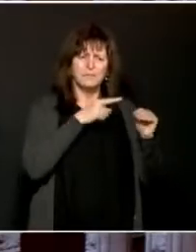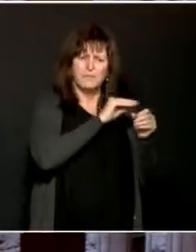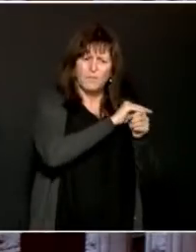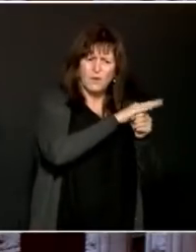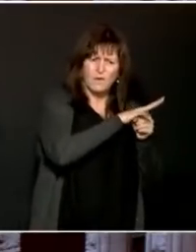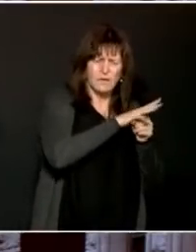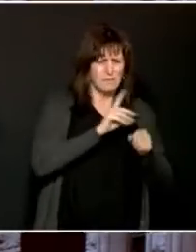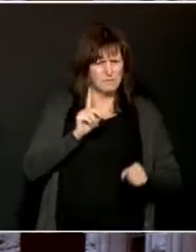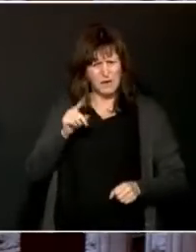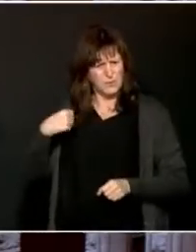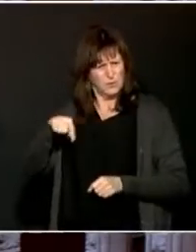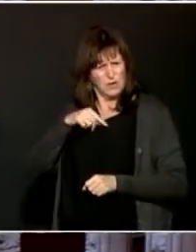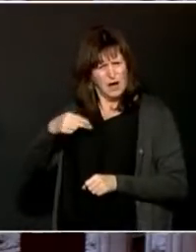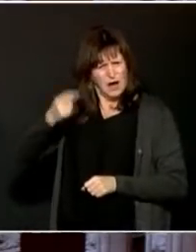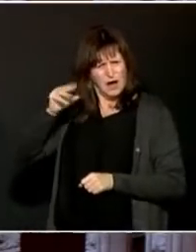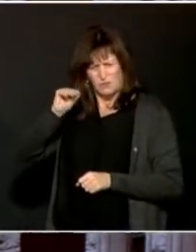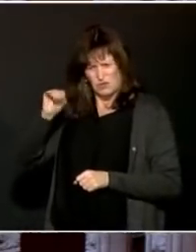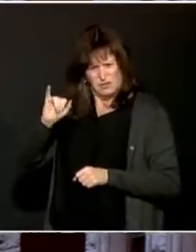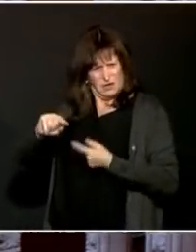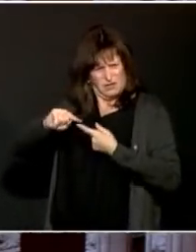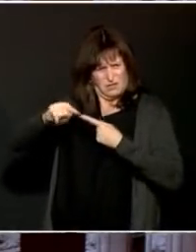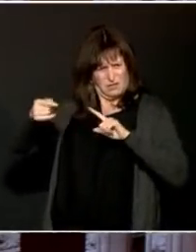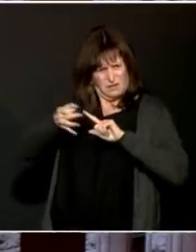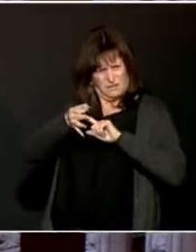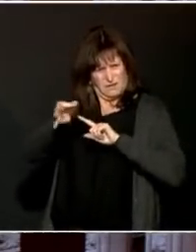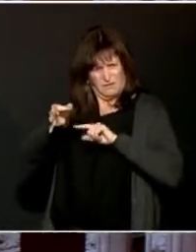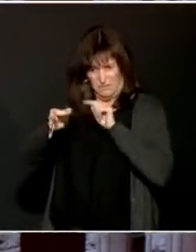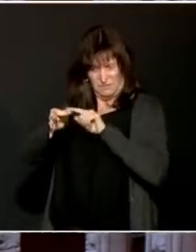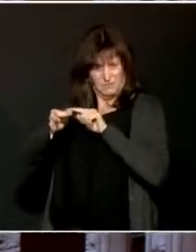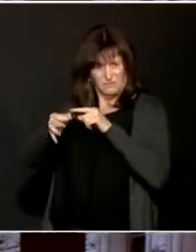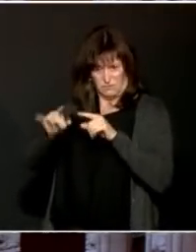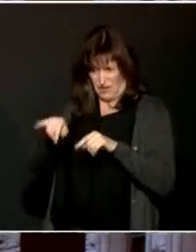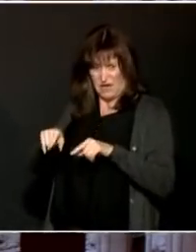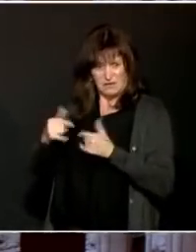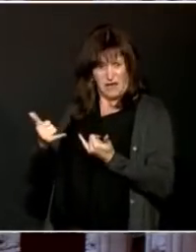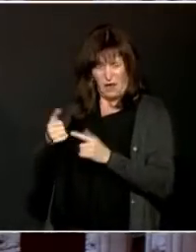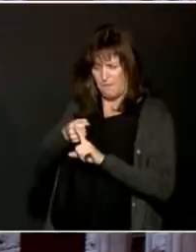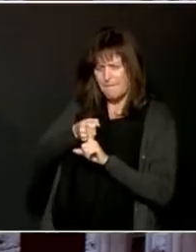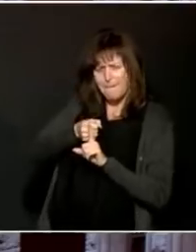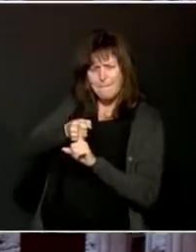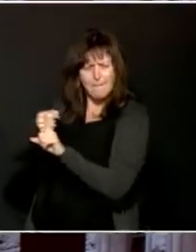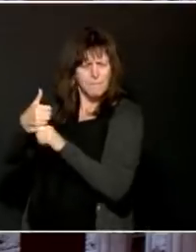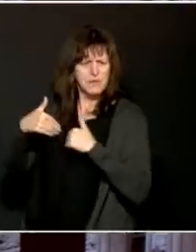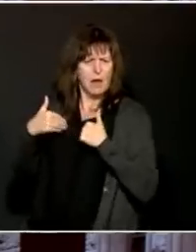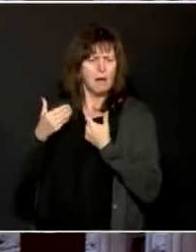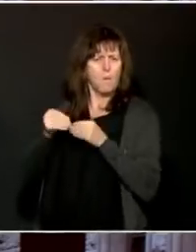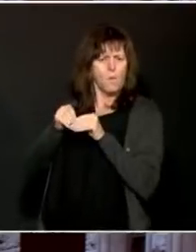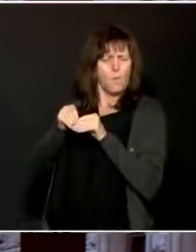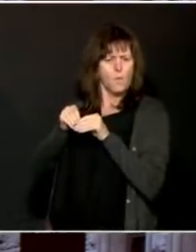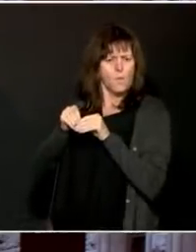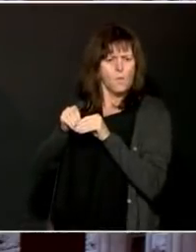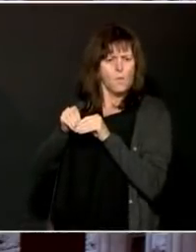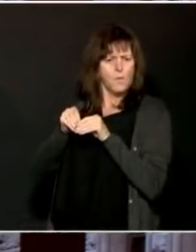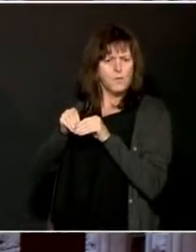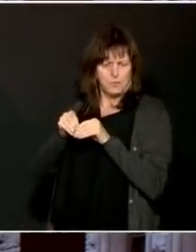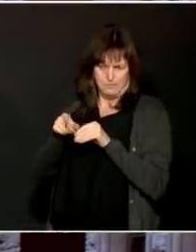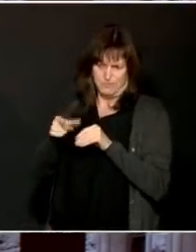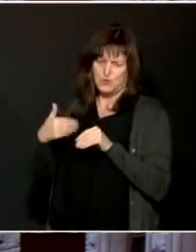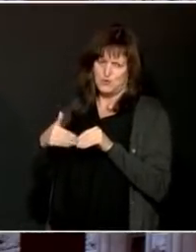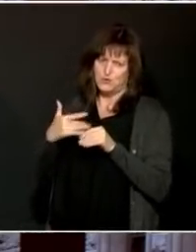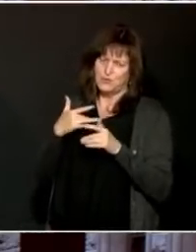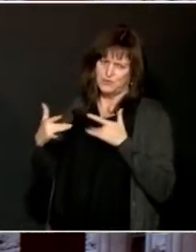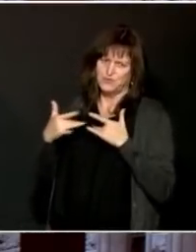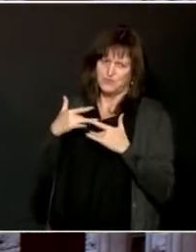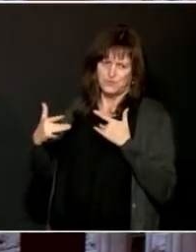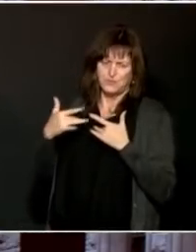So these things give us great cause for concern. This seems at times to some of our scientific people